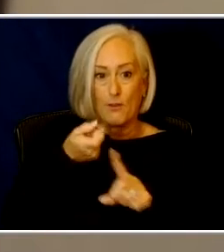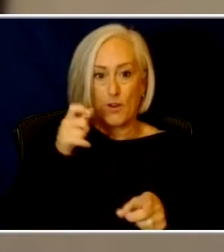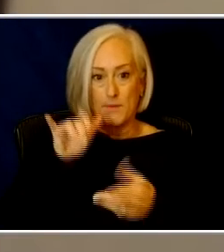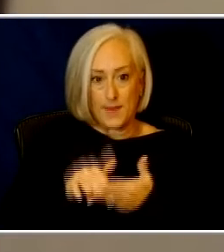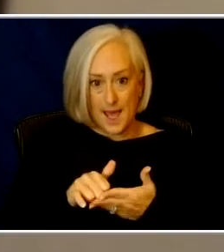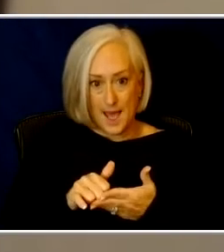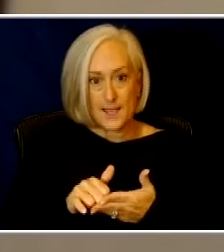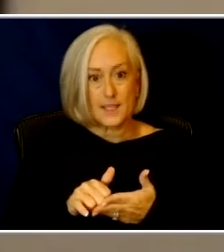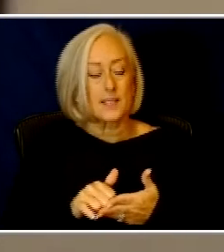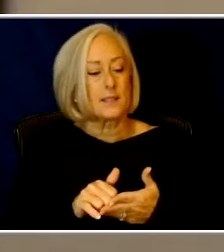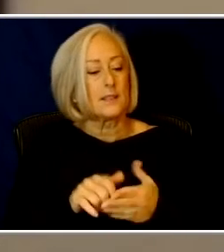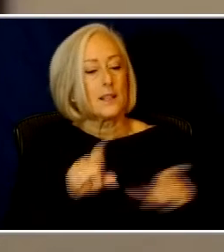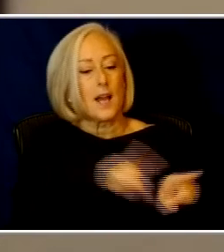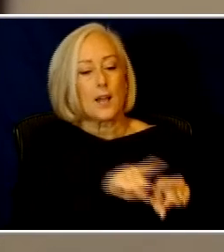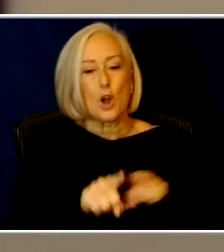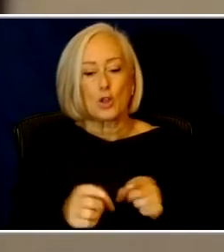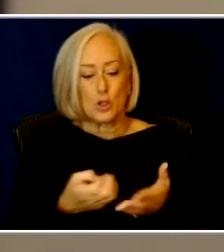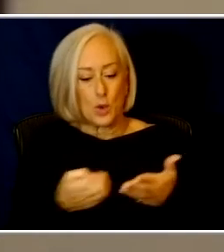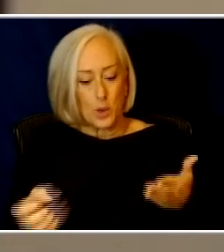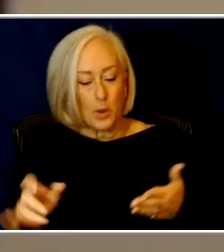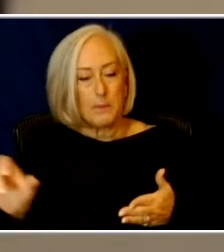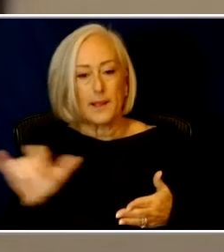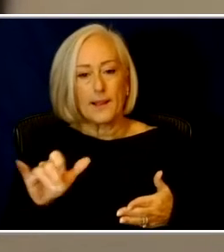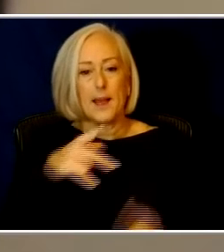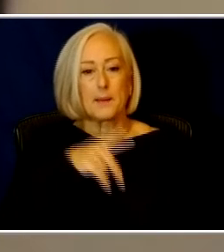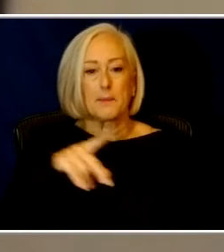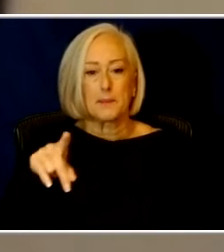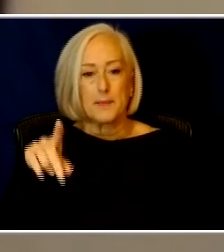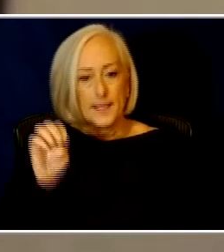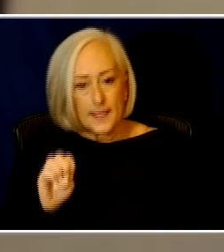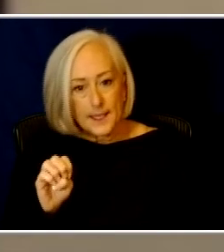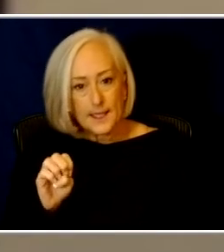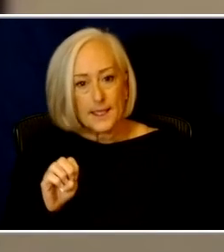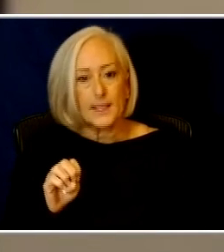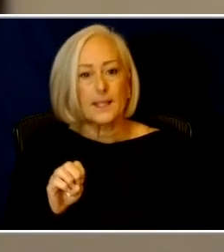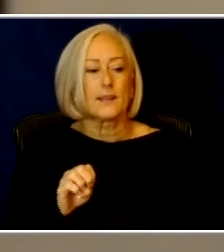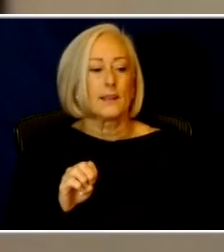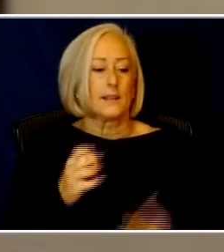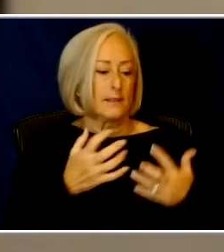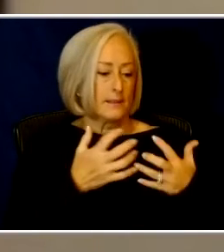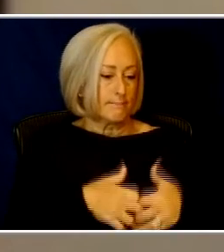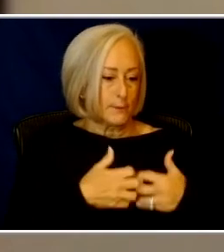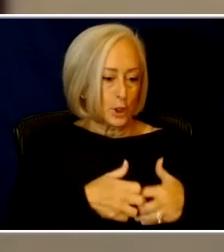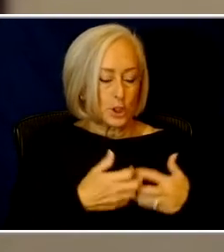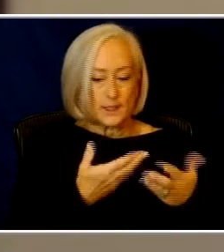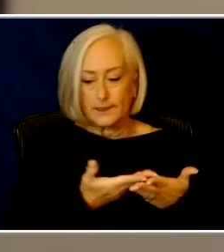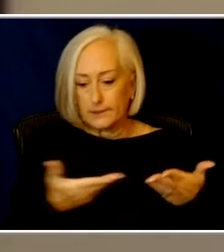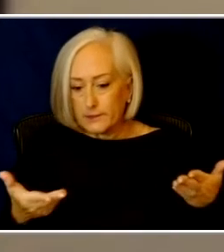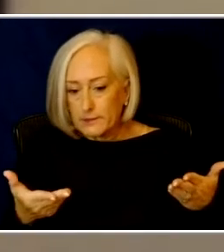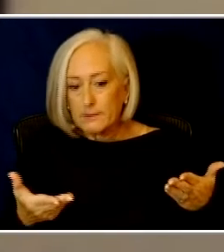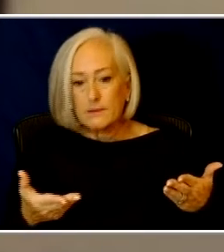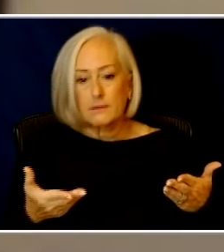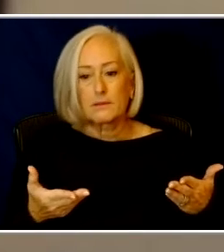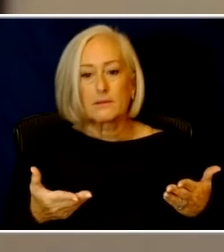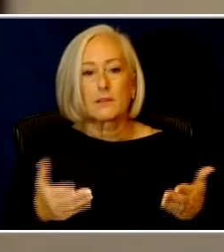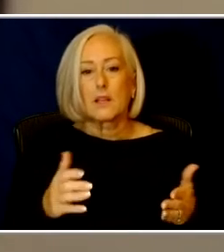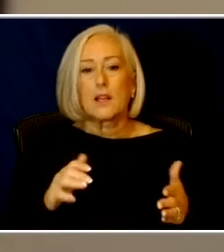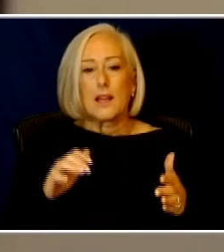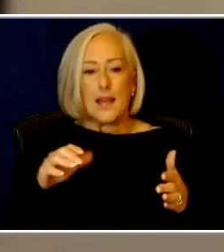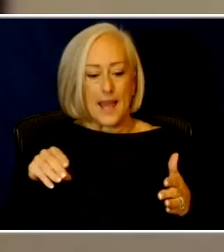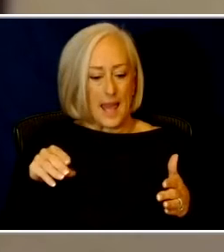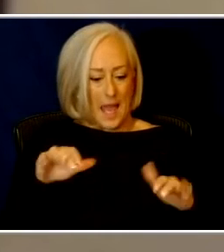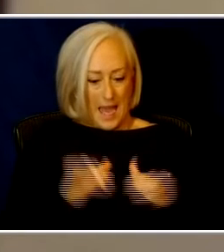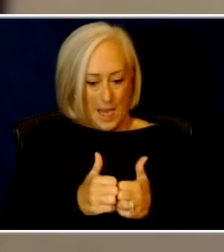of physical things, but what does it mean when we talk about workforce margin and reimbursing for workforce margin at